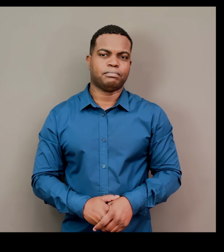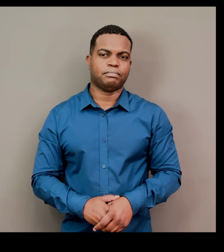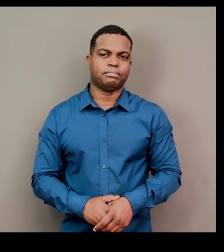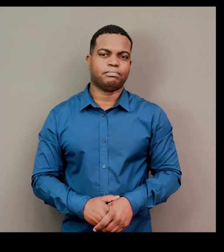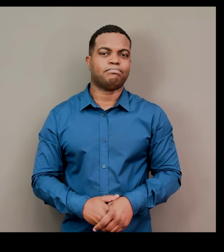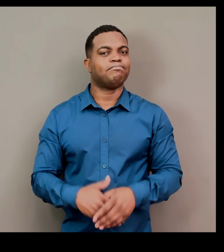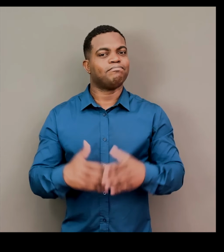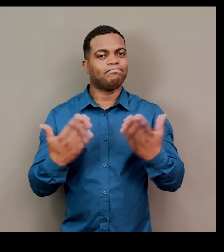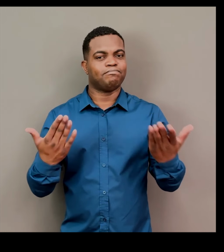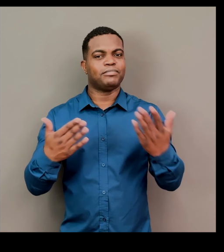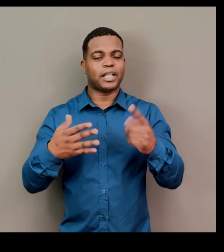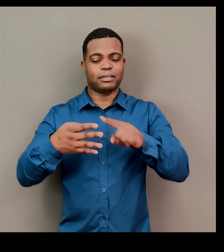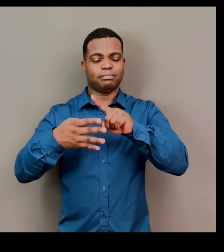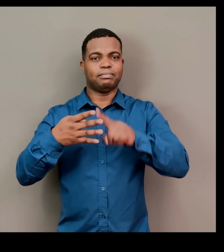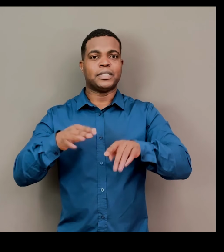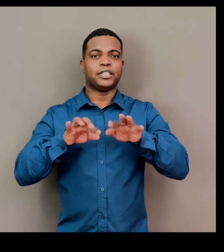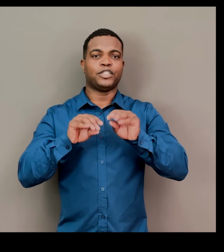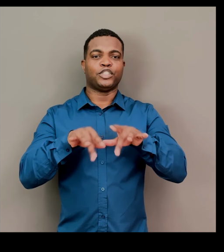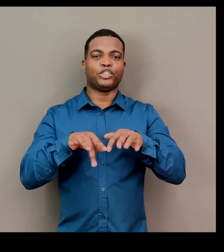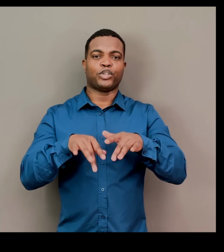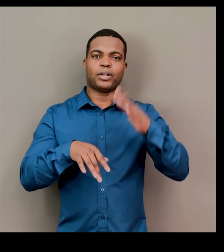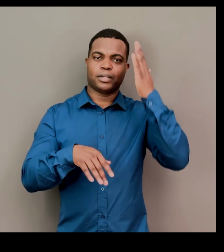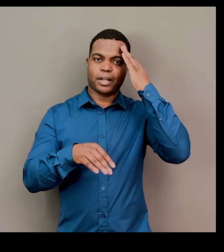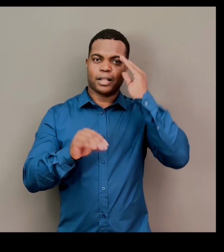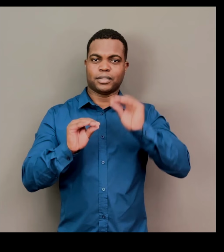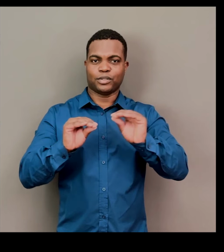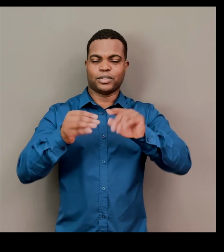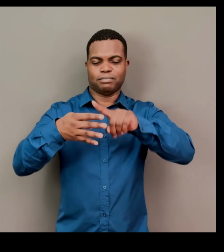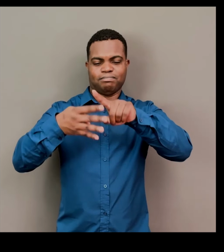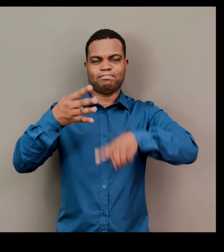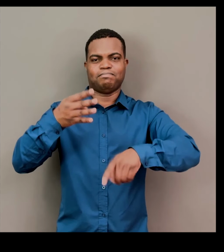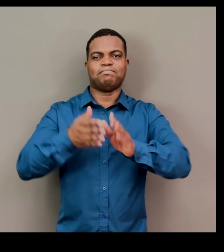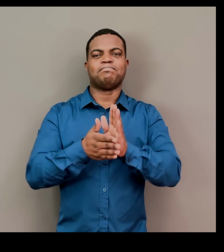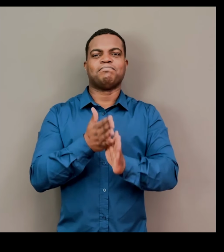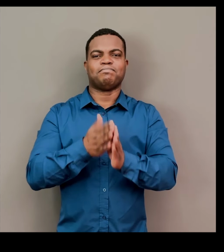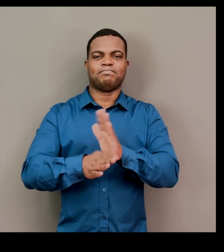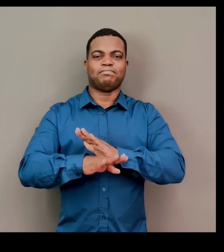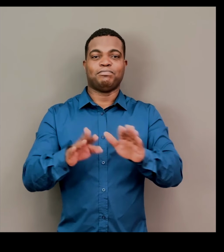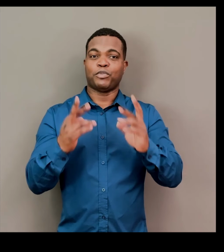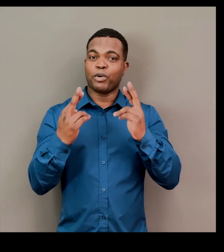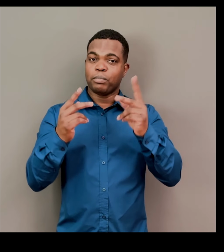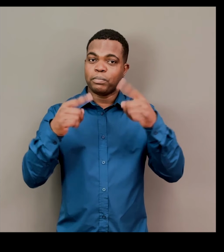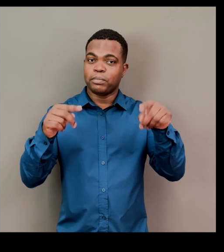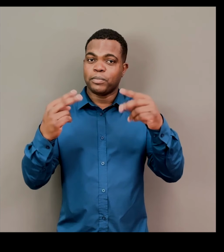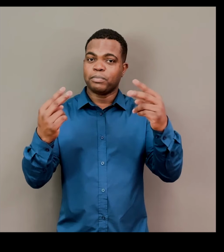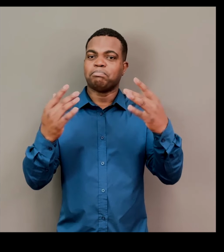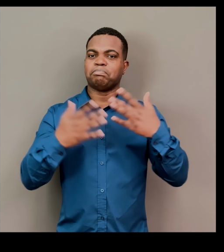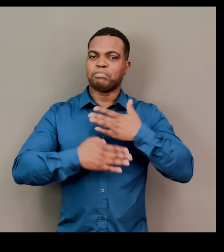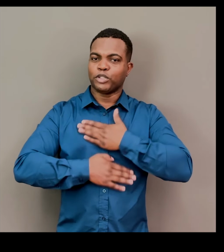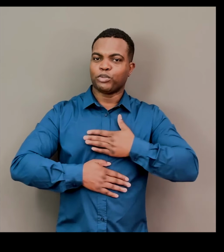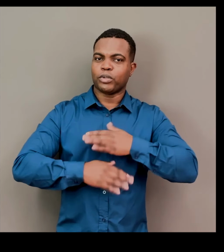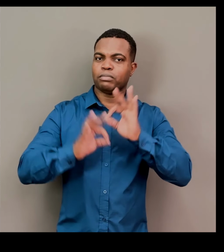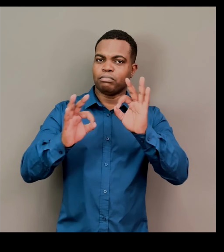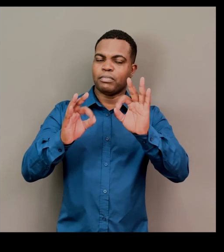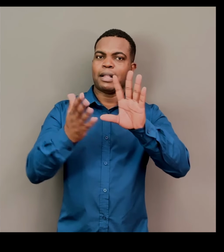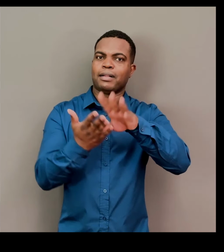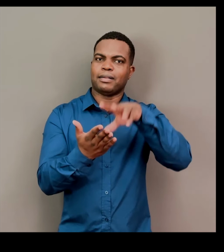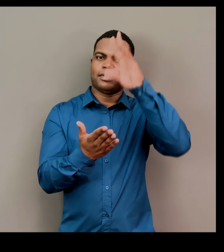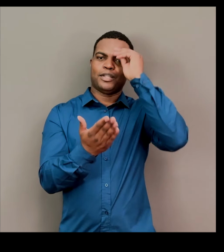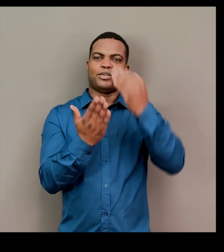We have reached the end of the digital literacy course. I hope you have enjoyed and that you have learned something